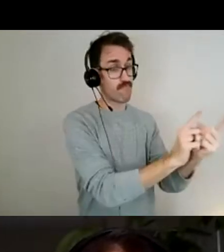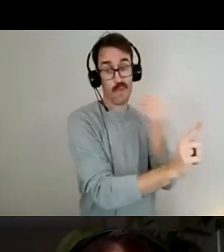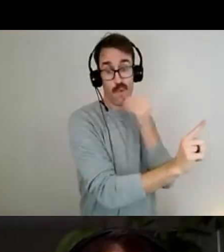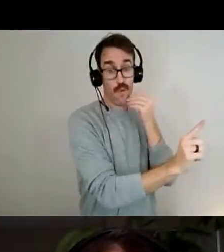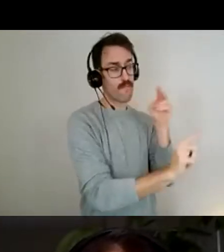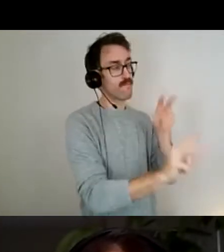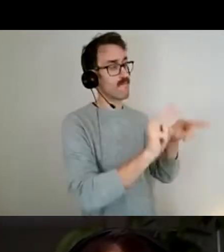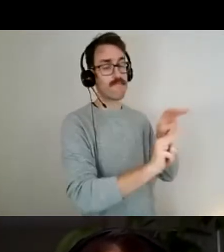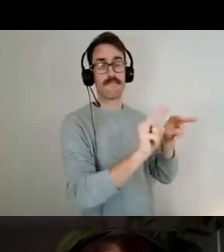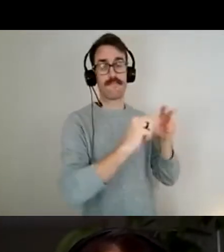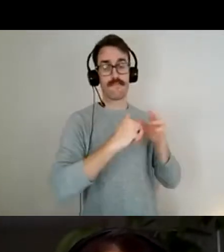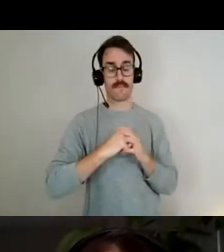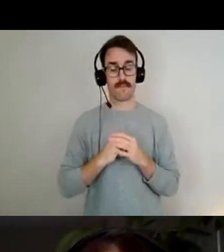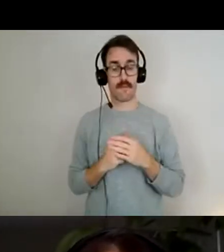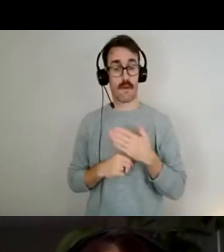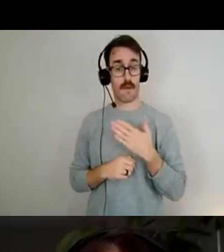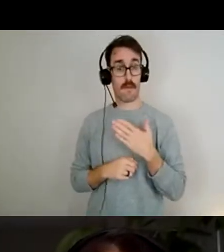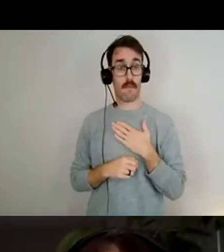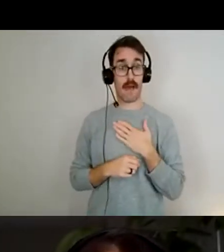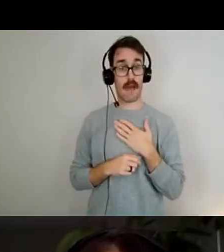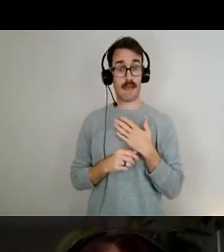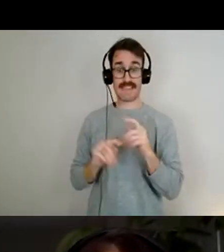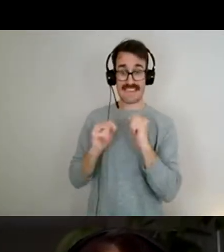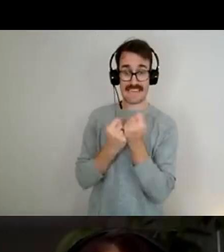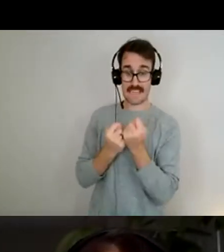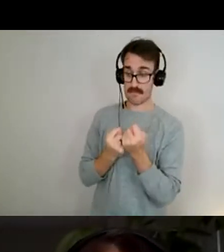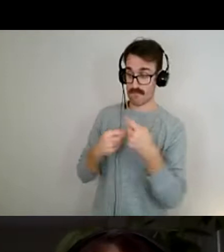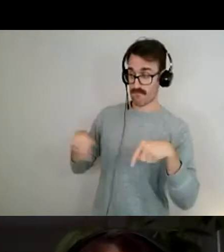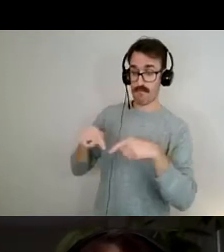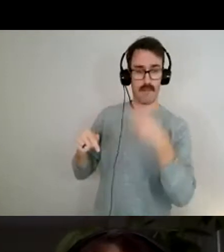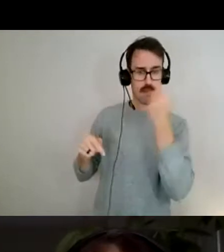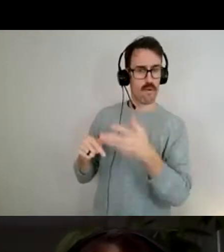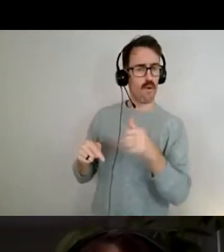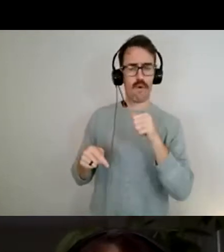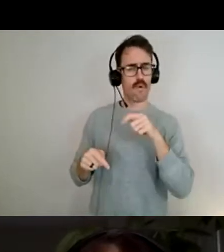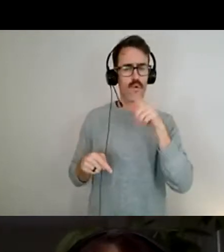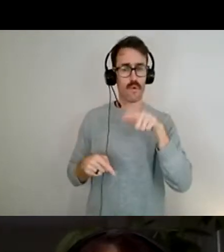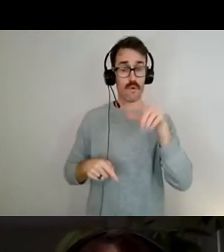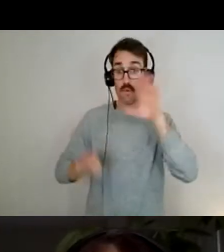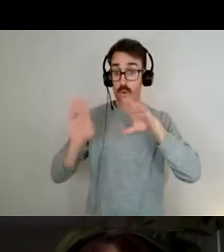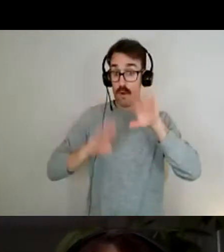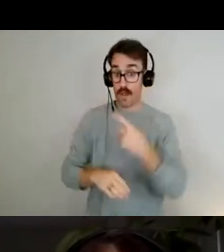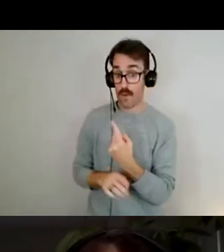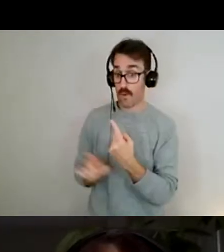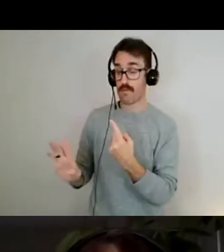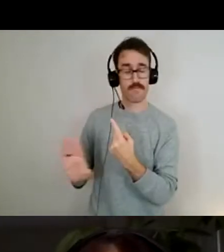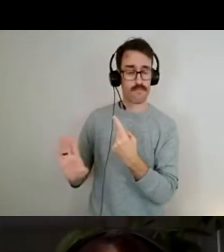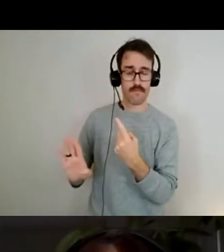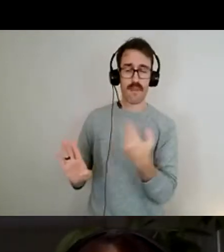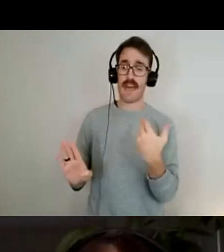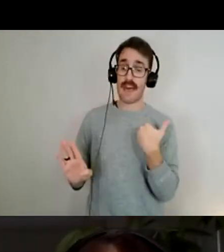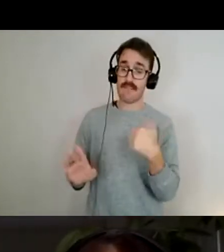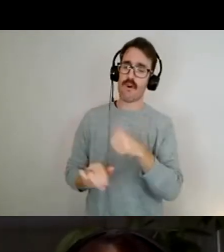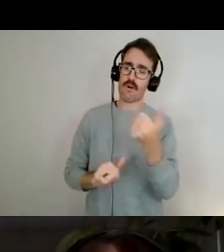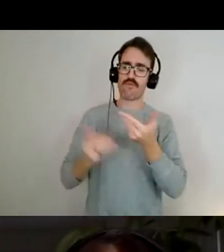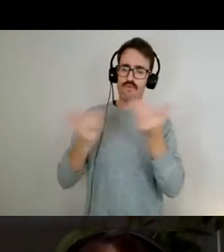I tell my residents, don't worry alone. There are many services that can help you,